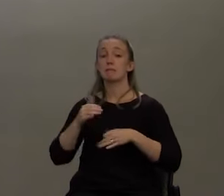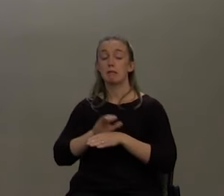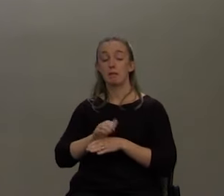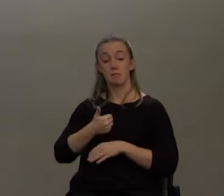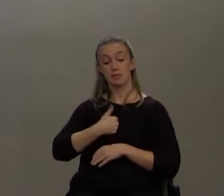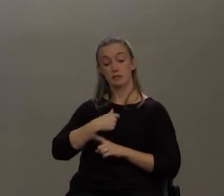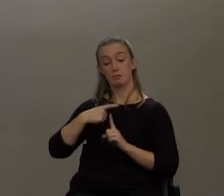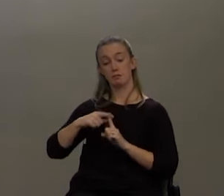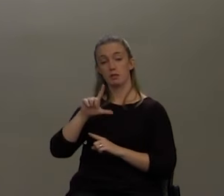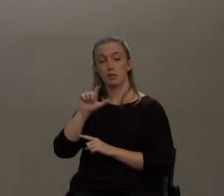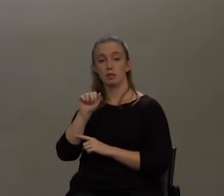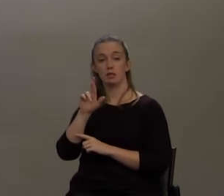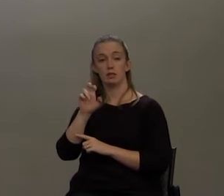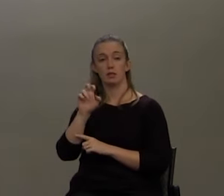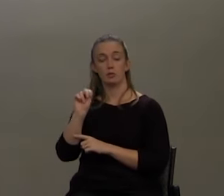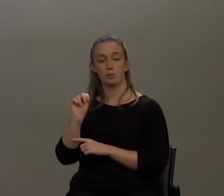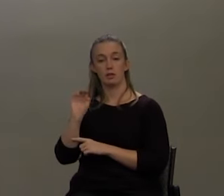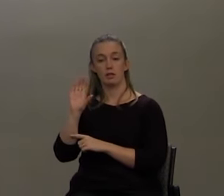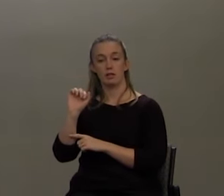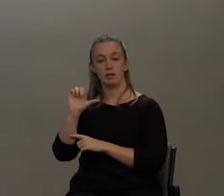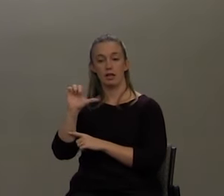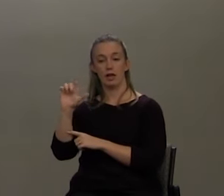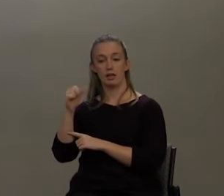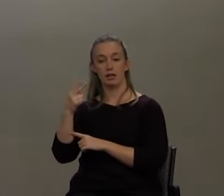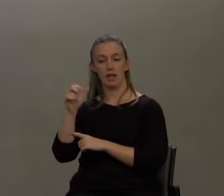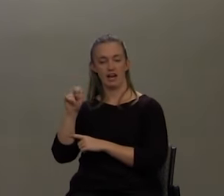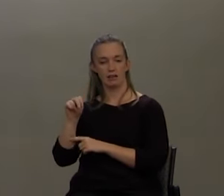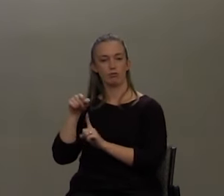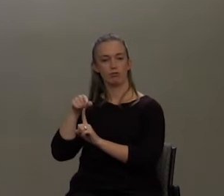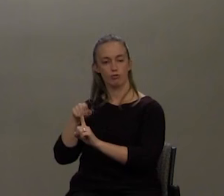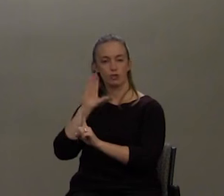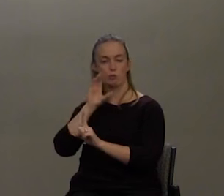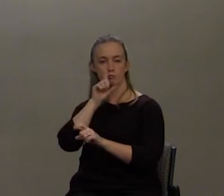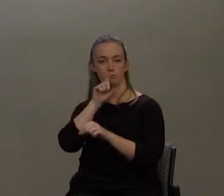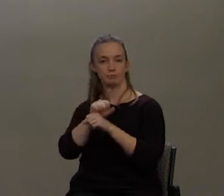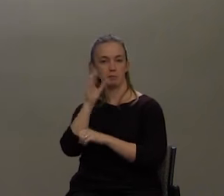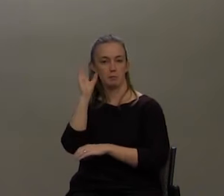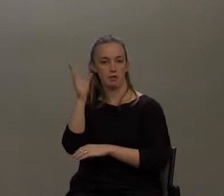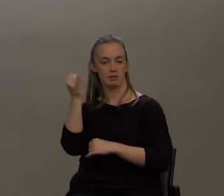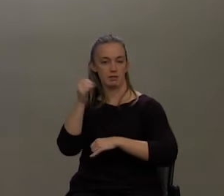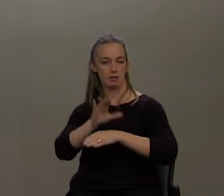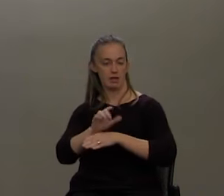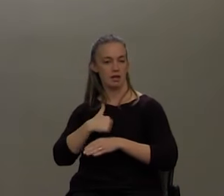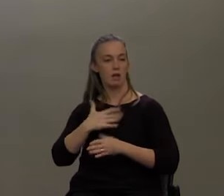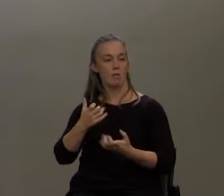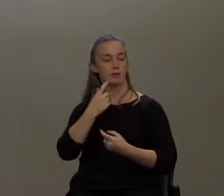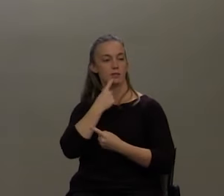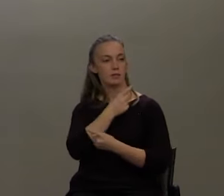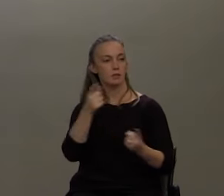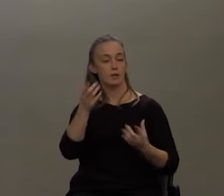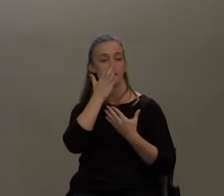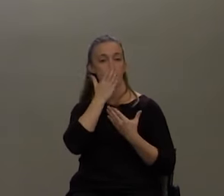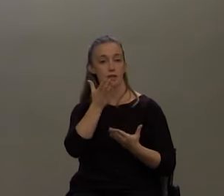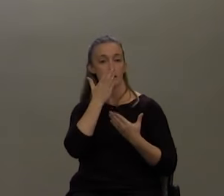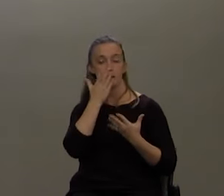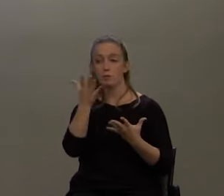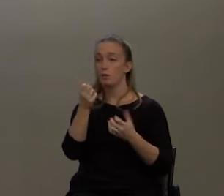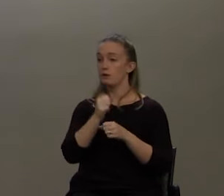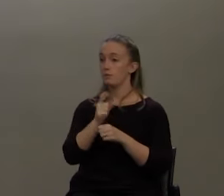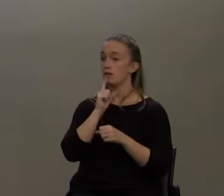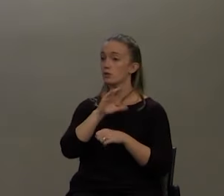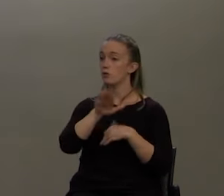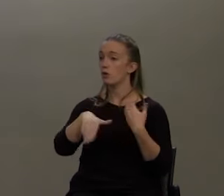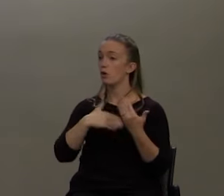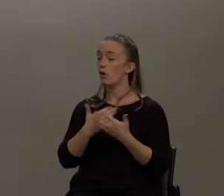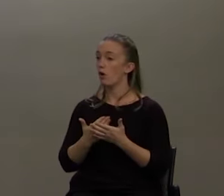Callahan from my office, who's going to be doing the presentation for us, I want to thank you all for attending. I want to make sure that all of our elected officials are sitting